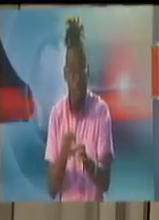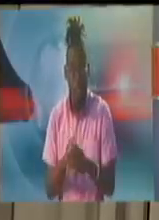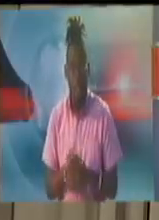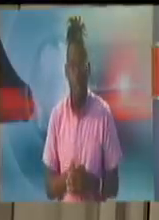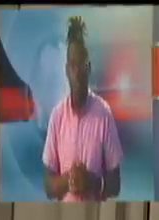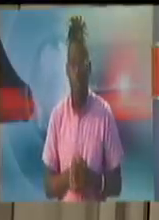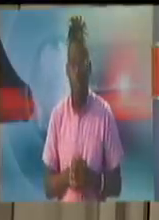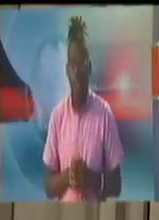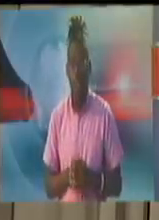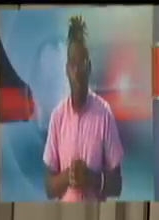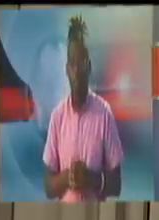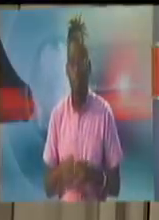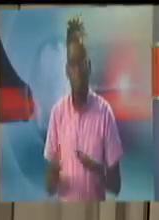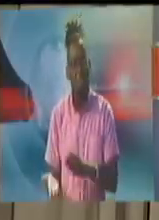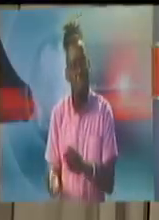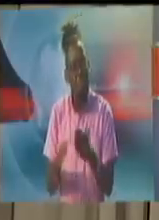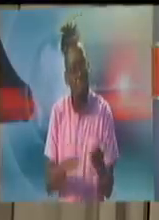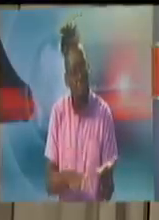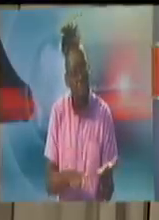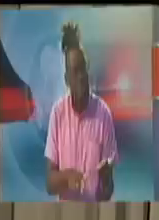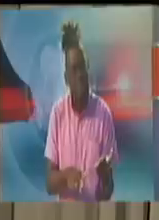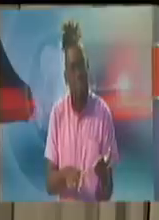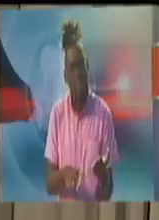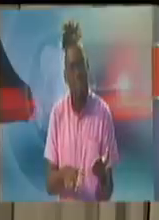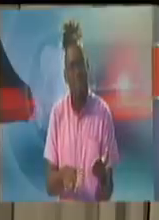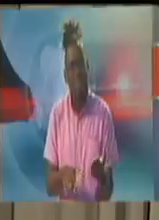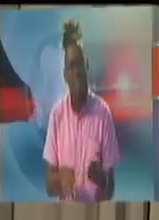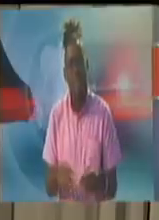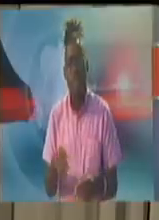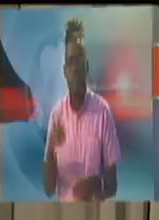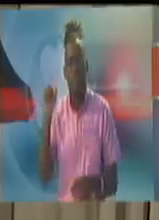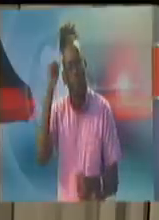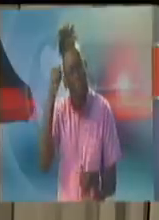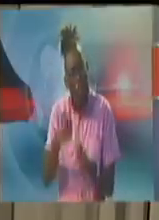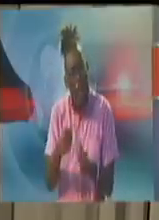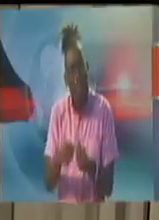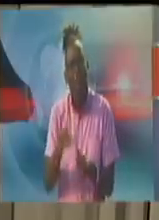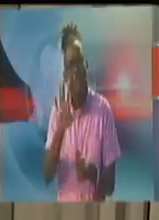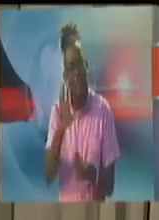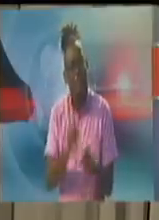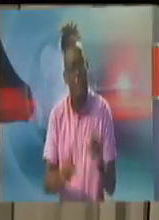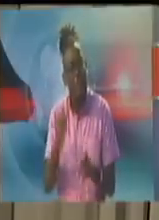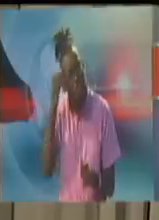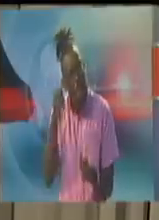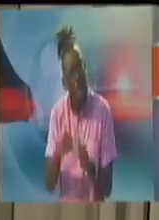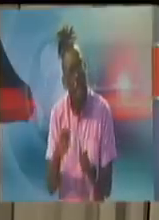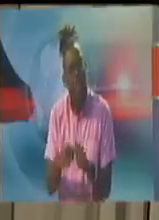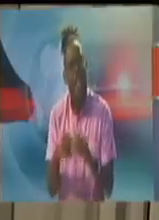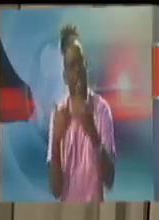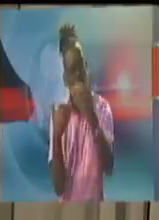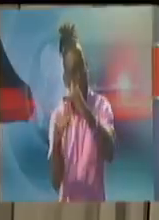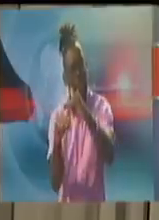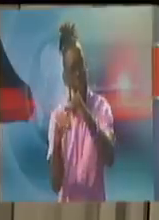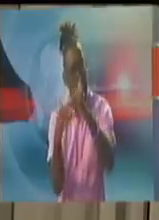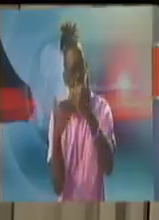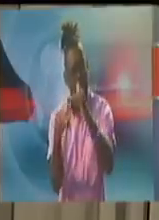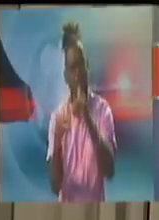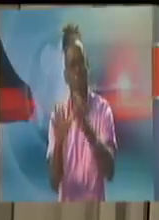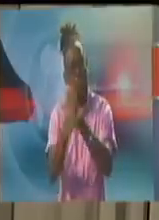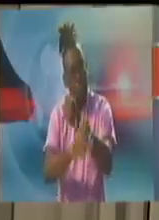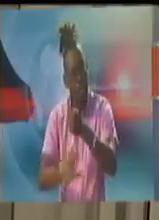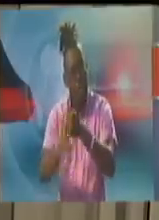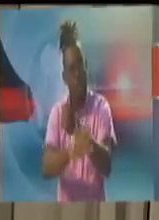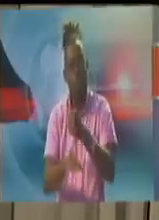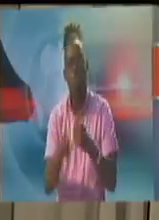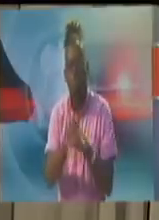having to bury your loved ones, please, the law is 5. That law is designed to protect us here, to protect you, to protect your families. Please